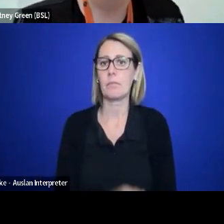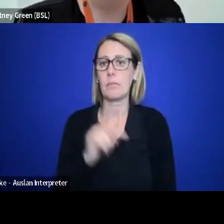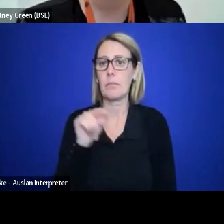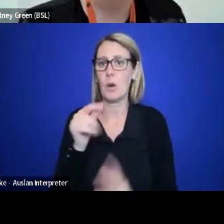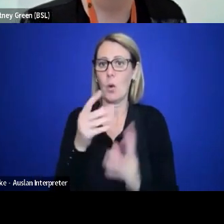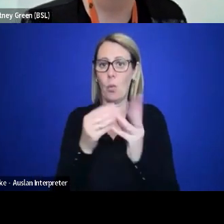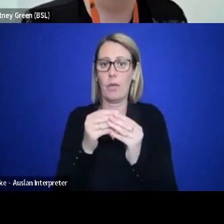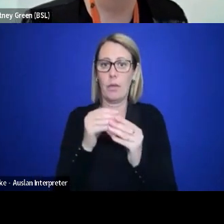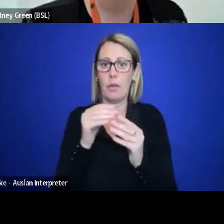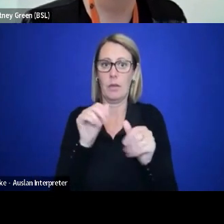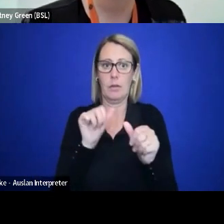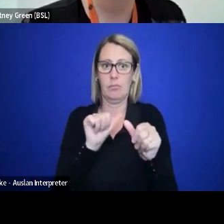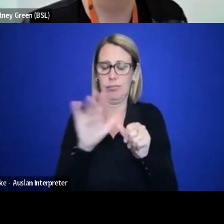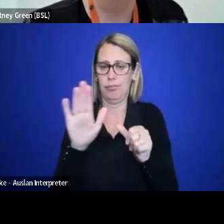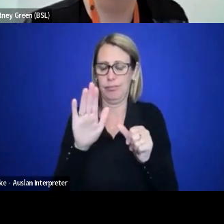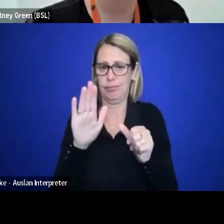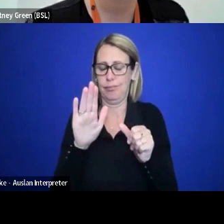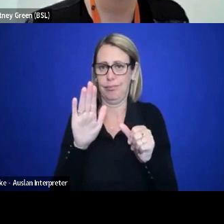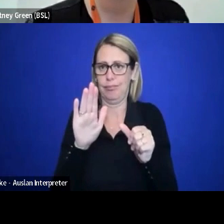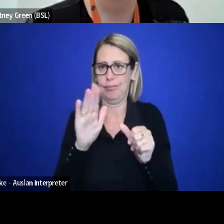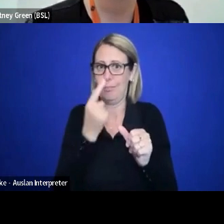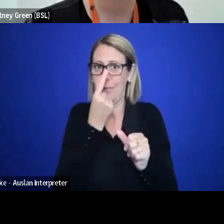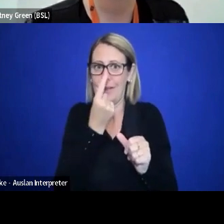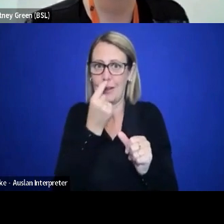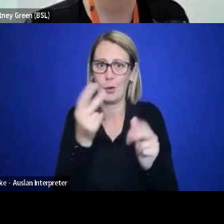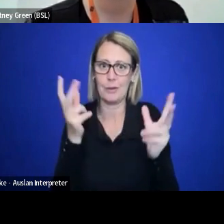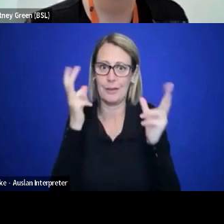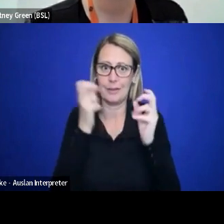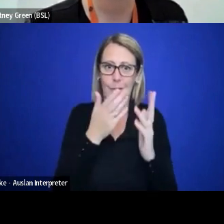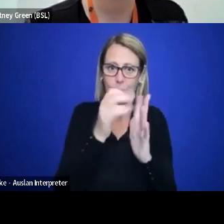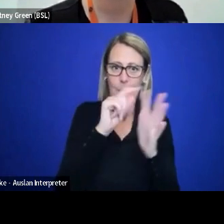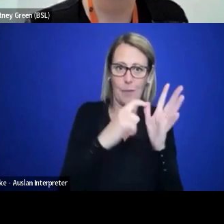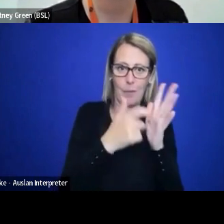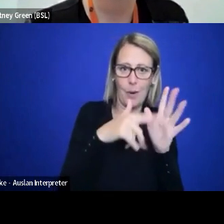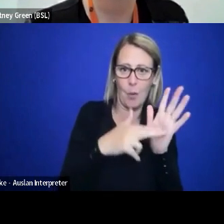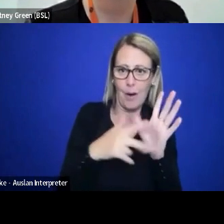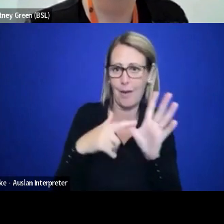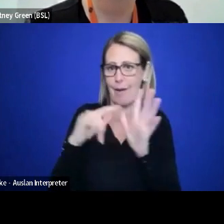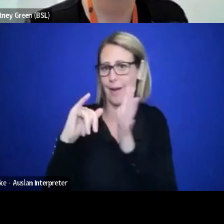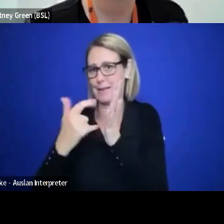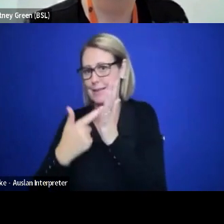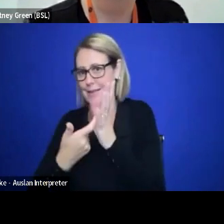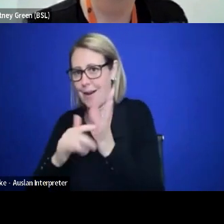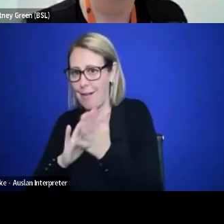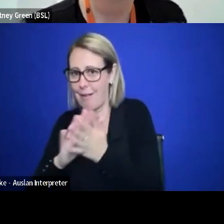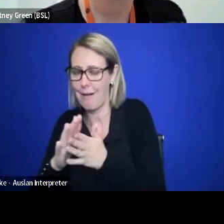and you're listening to two people here, Parwana and Sarah, who